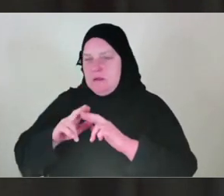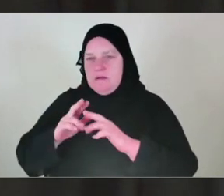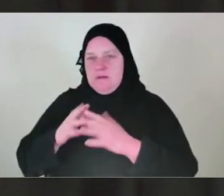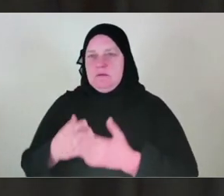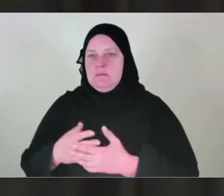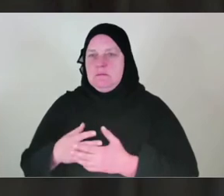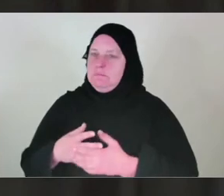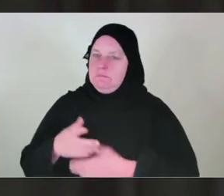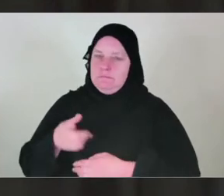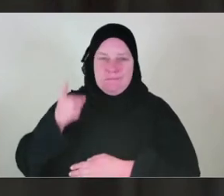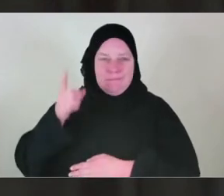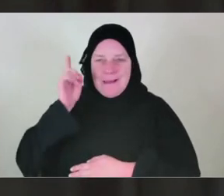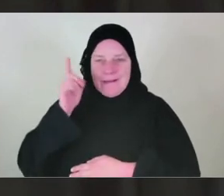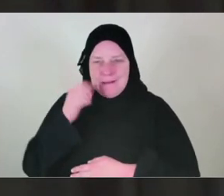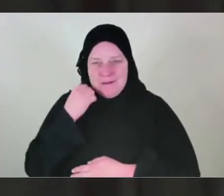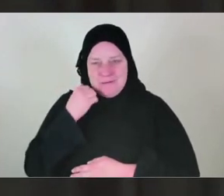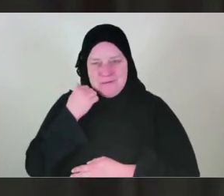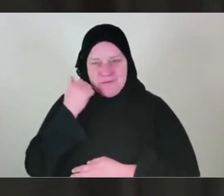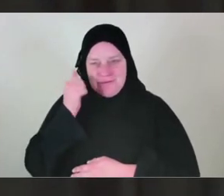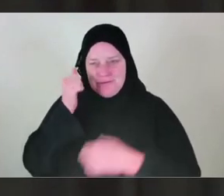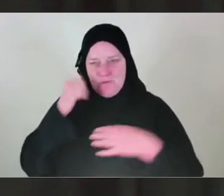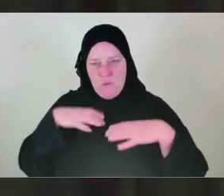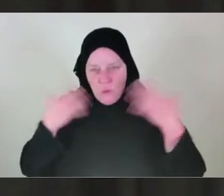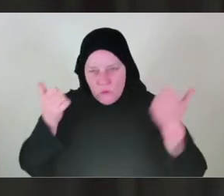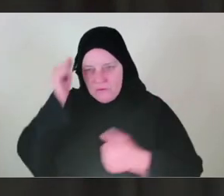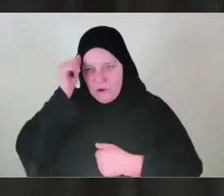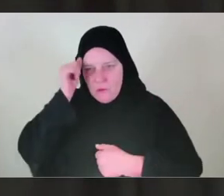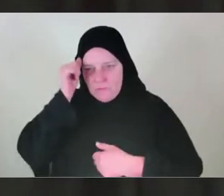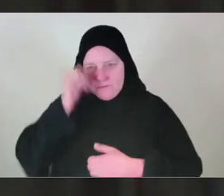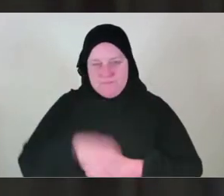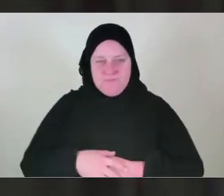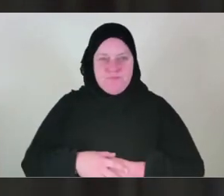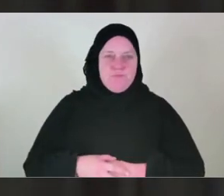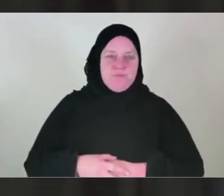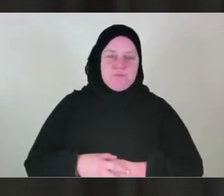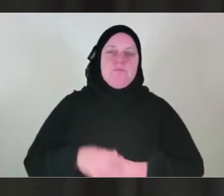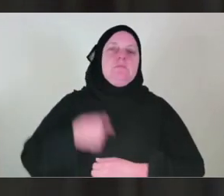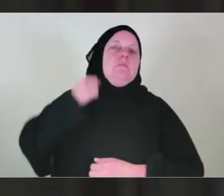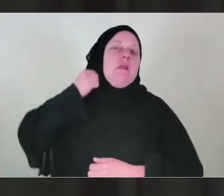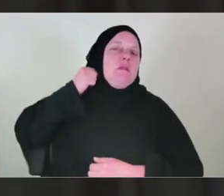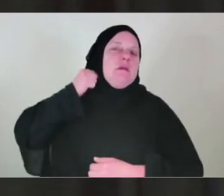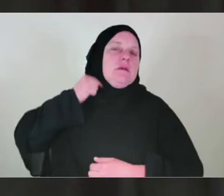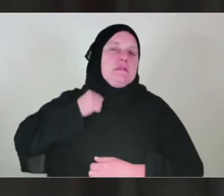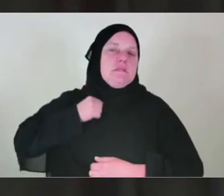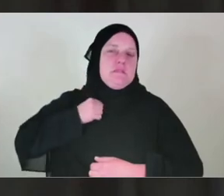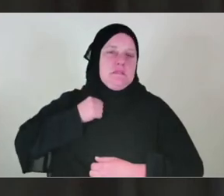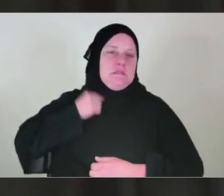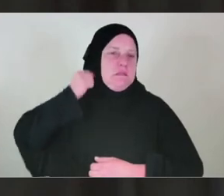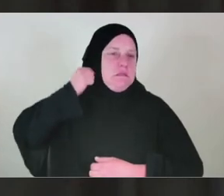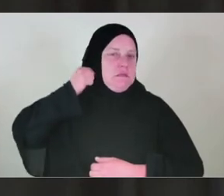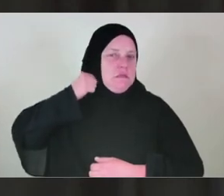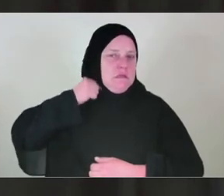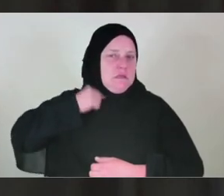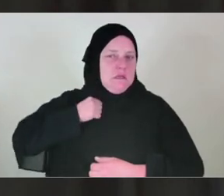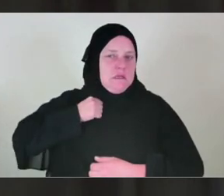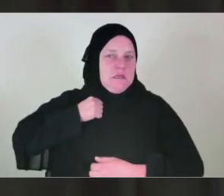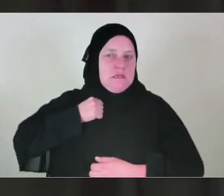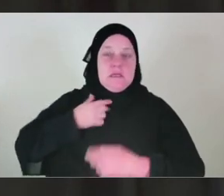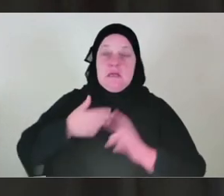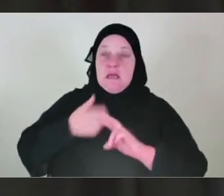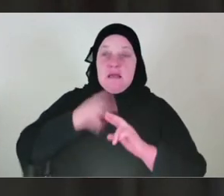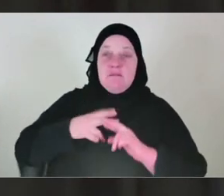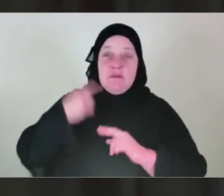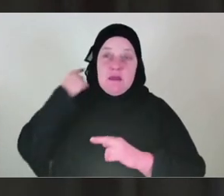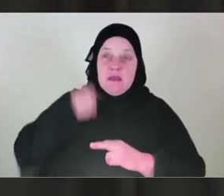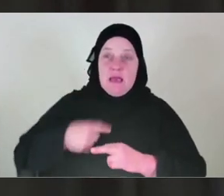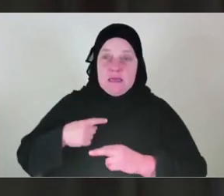Because you know, with these, they're very, you know, if you cut them, what happens to the vein? Shrinks up towards the brain, it shoots, it goes up. This is